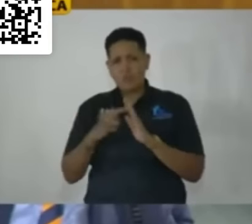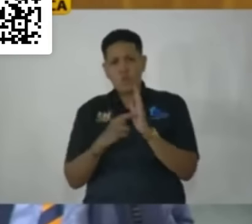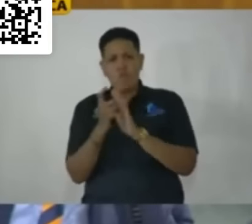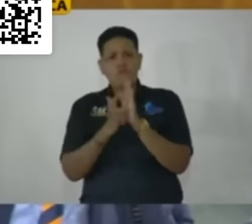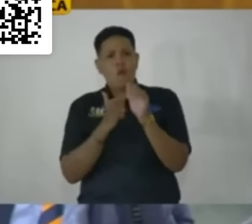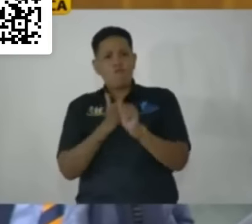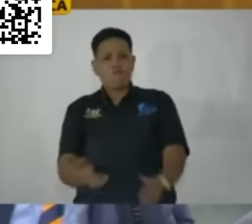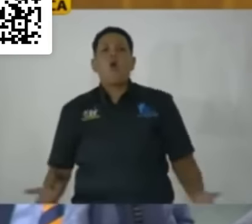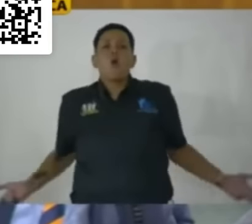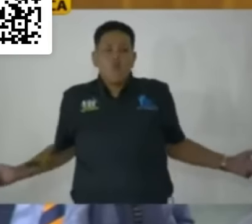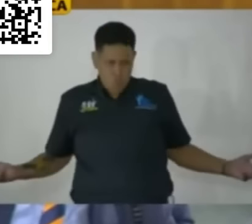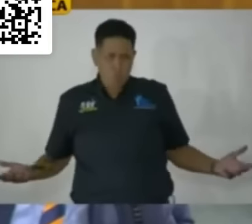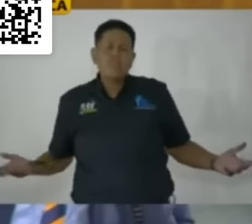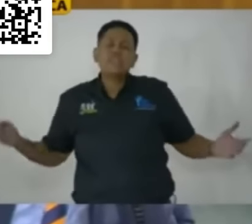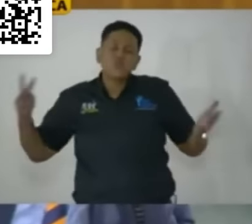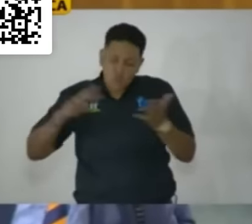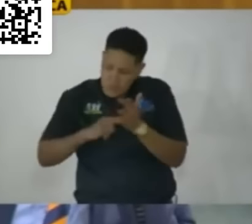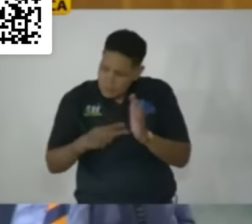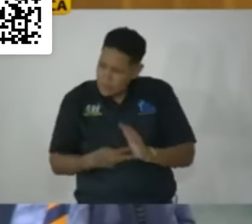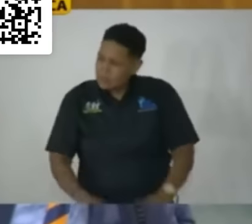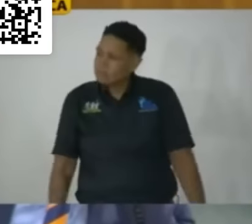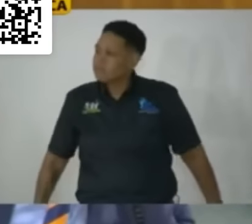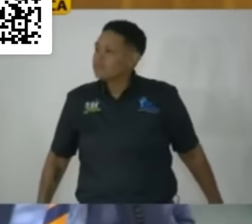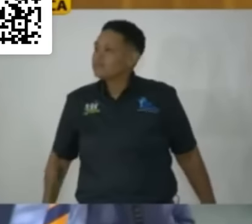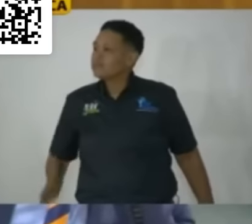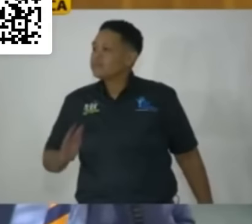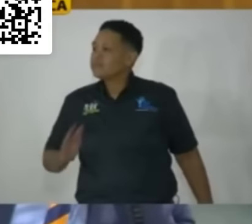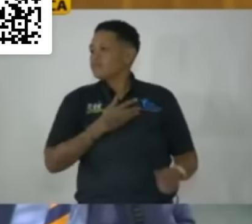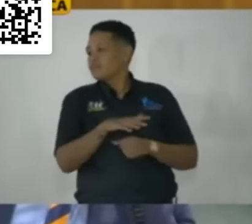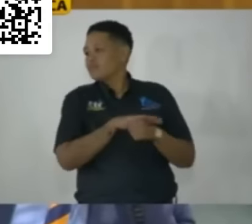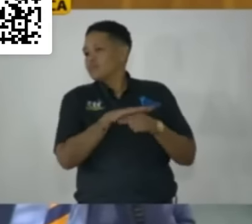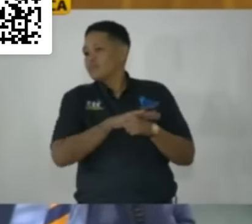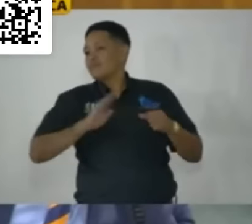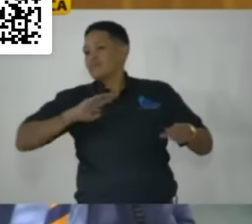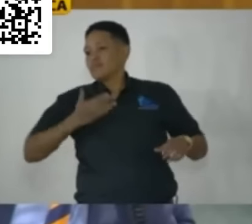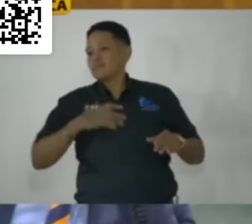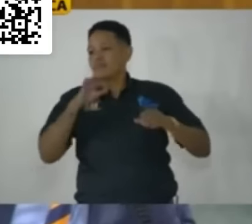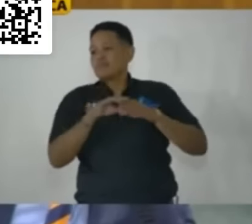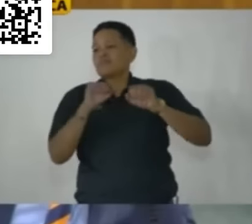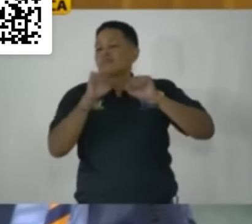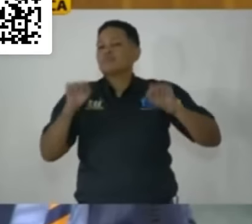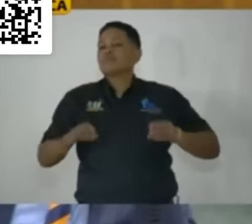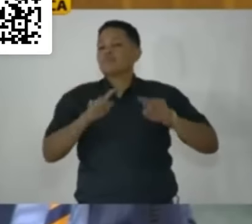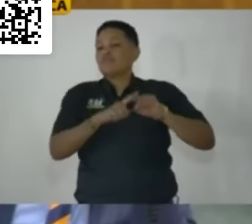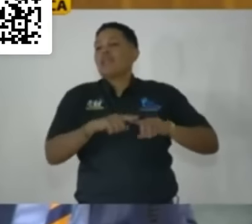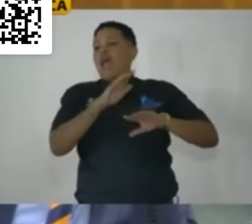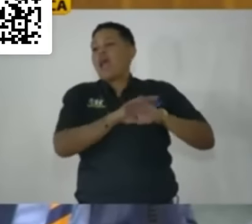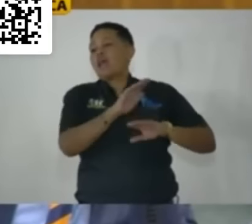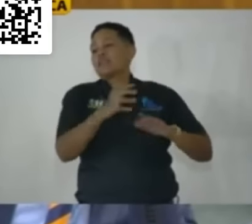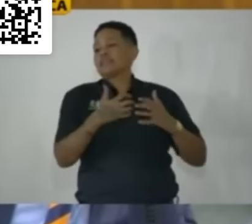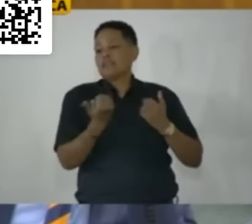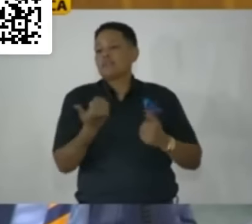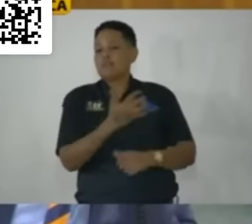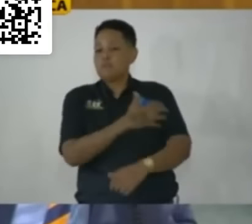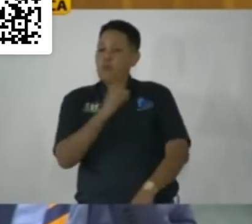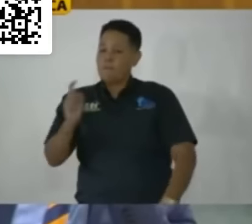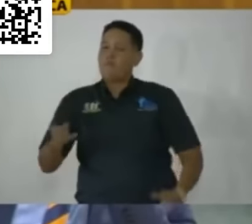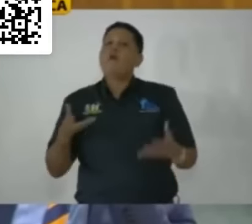Speaker, our Constitution and our democracy rests on the doctrine of the separation of